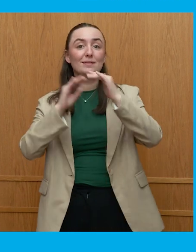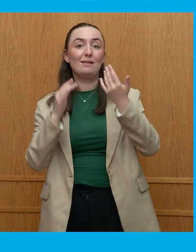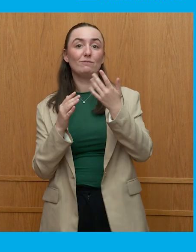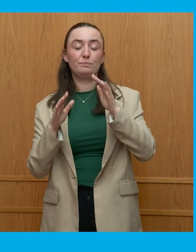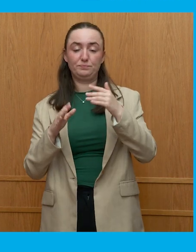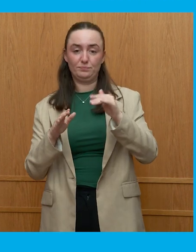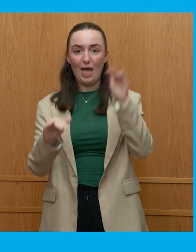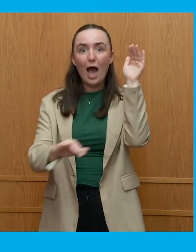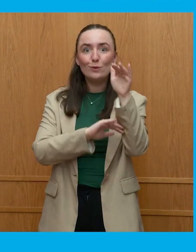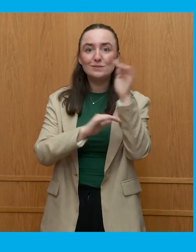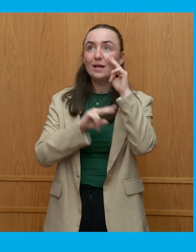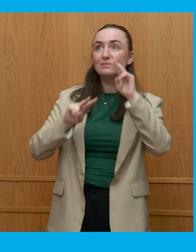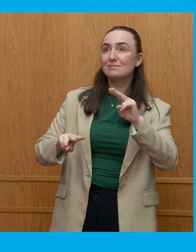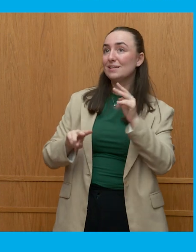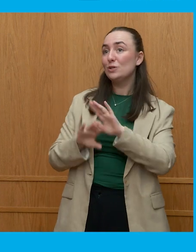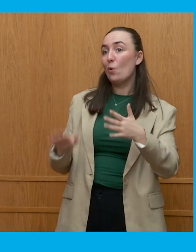like it, but.